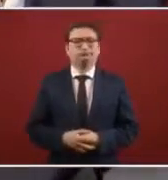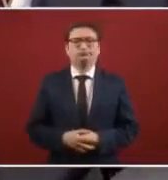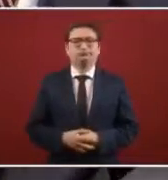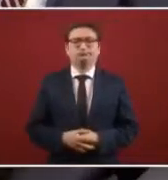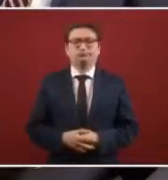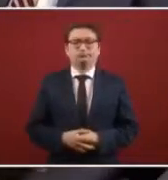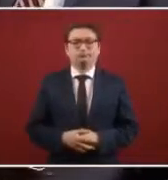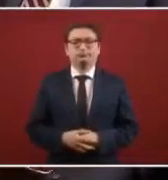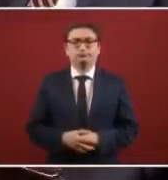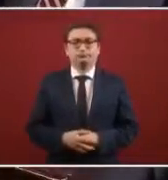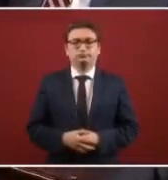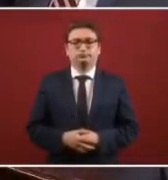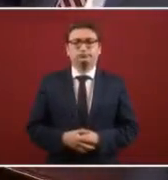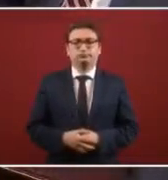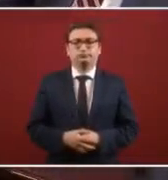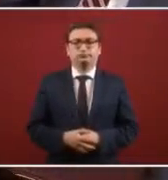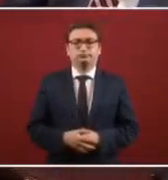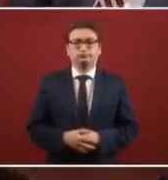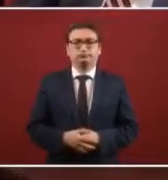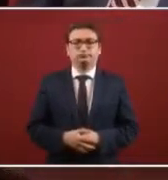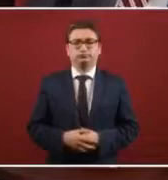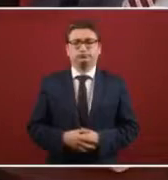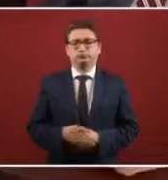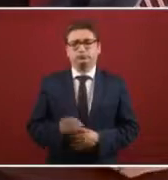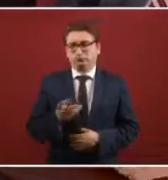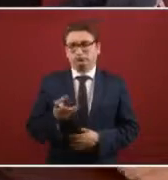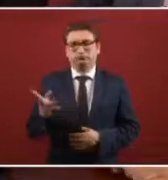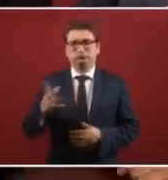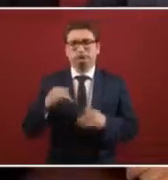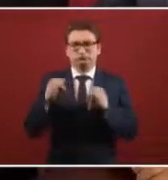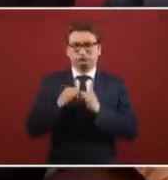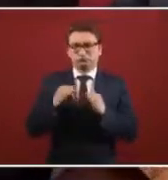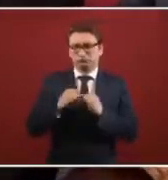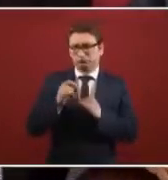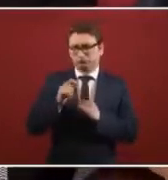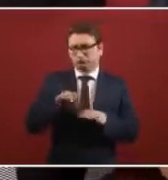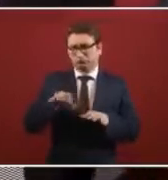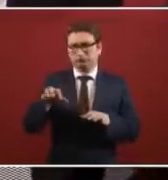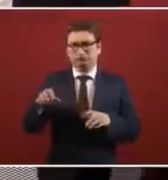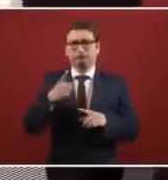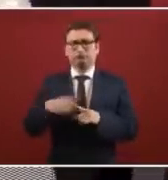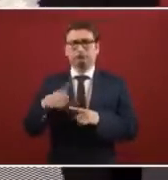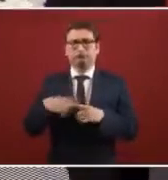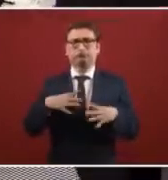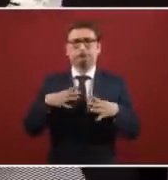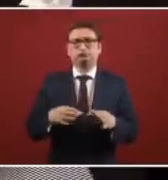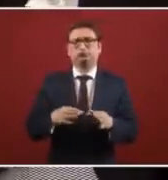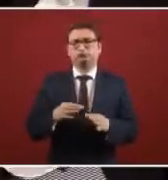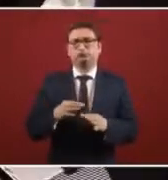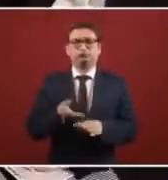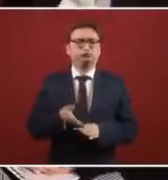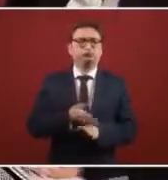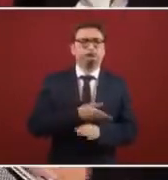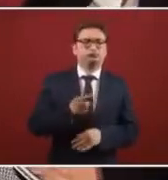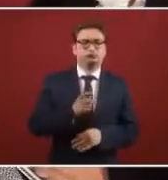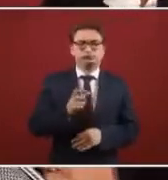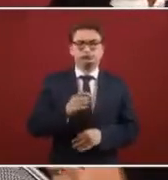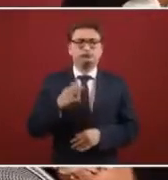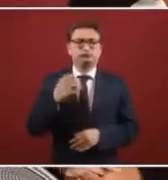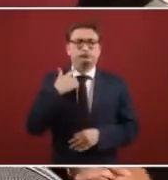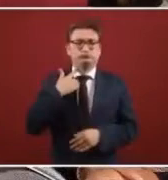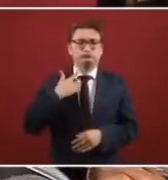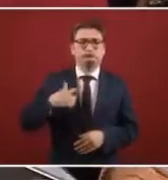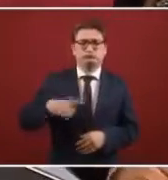estos with these organismos que fueron creando organisms durante that el periodo were neoliberal created during the